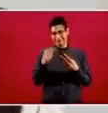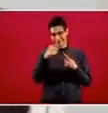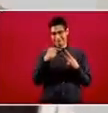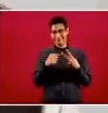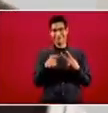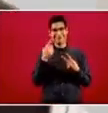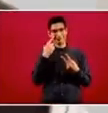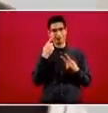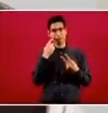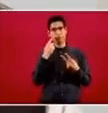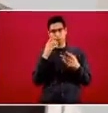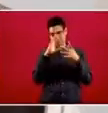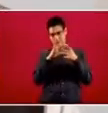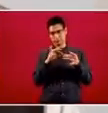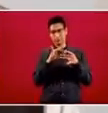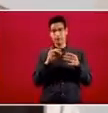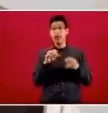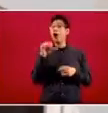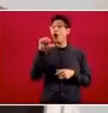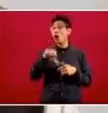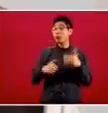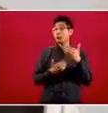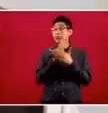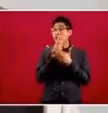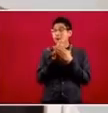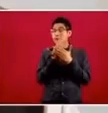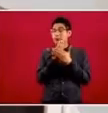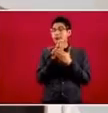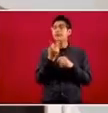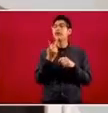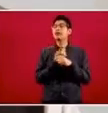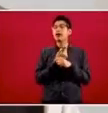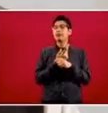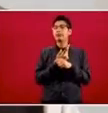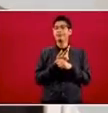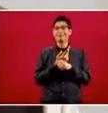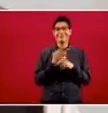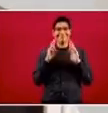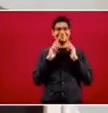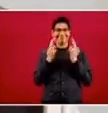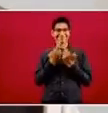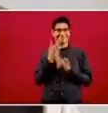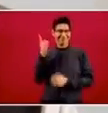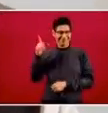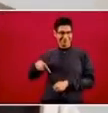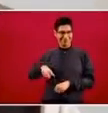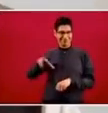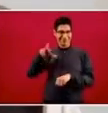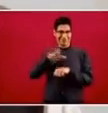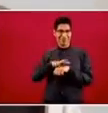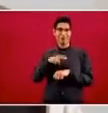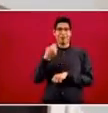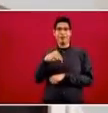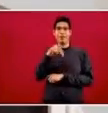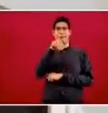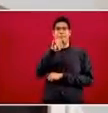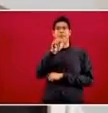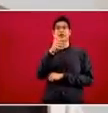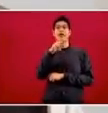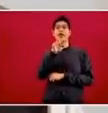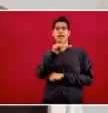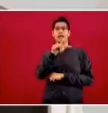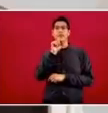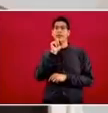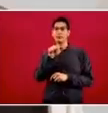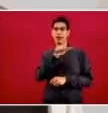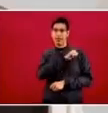decisions and information that we got this morning. This morning at a meeting that was in which the governor